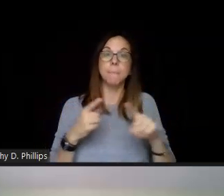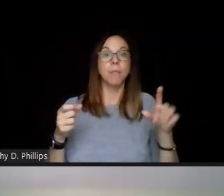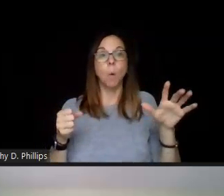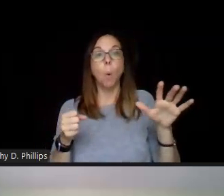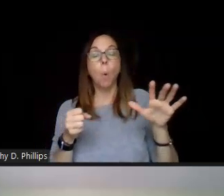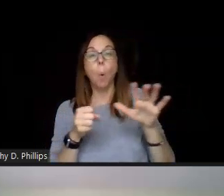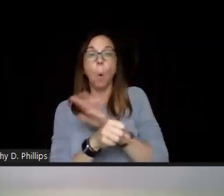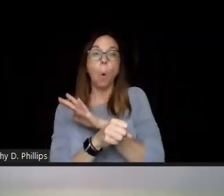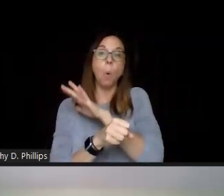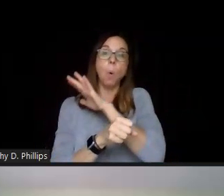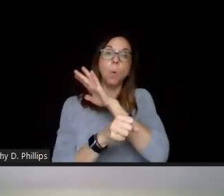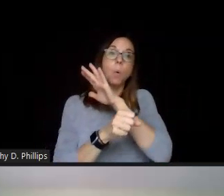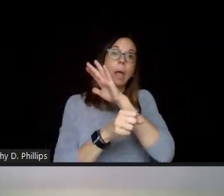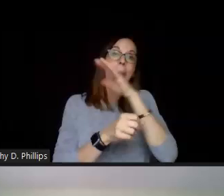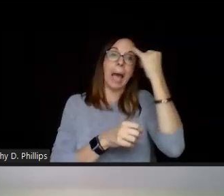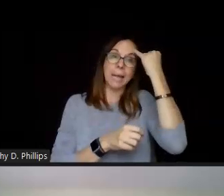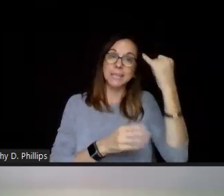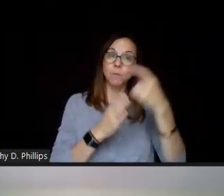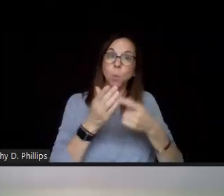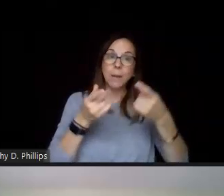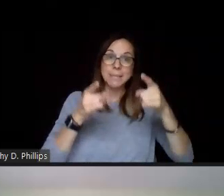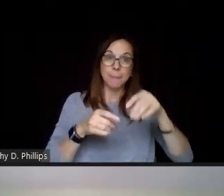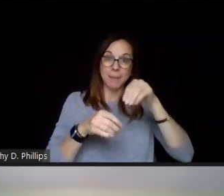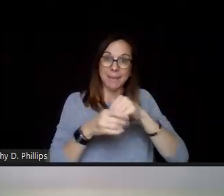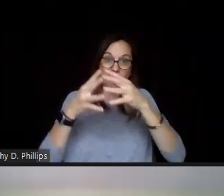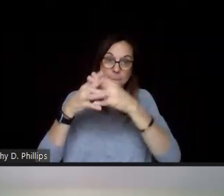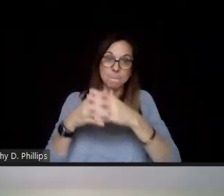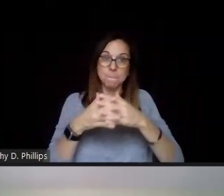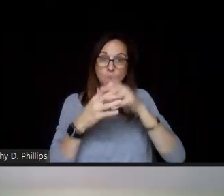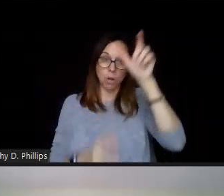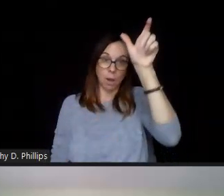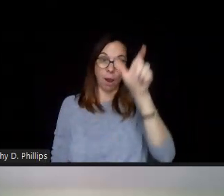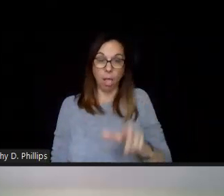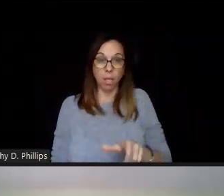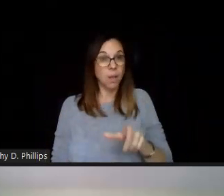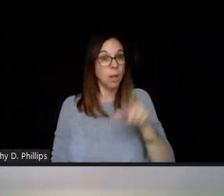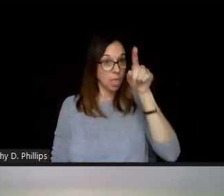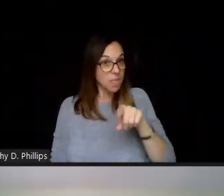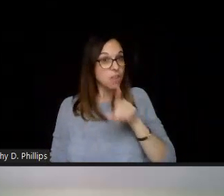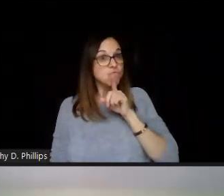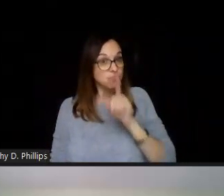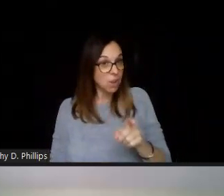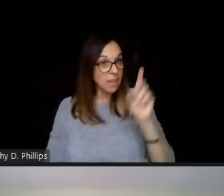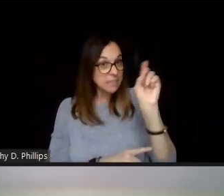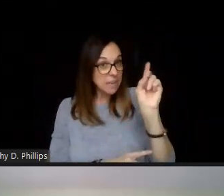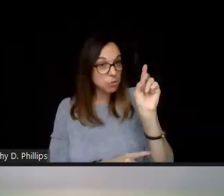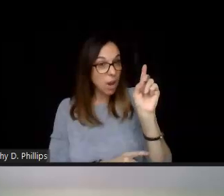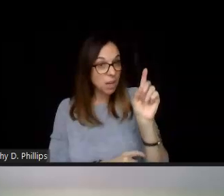context of what's happening in the American colonies, were they really democratic?